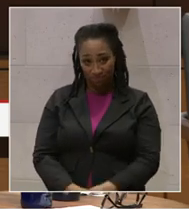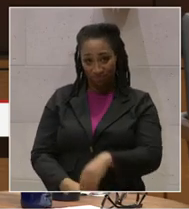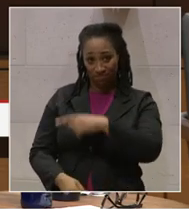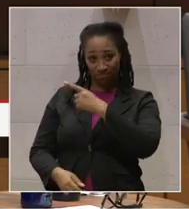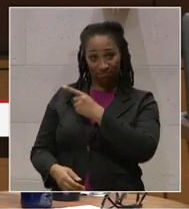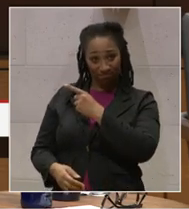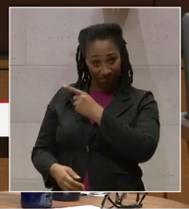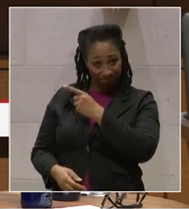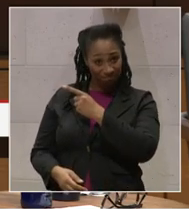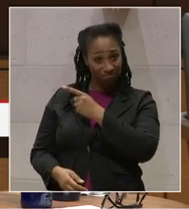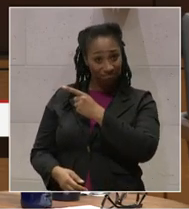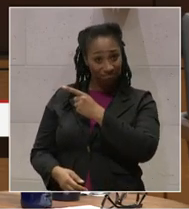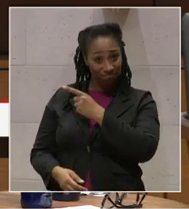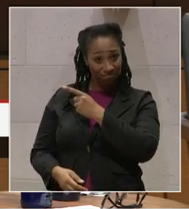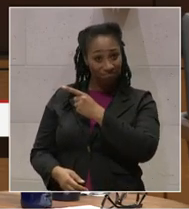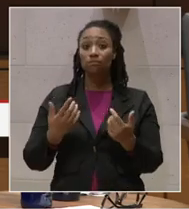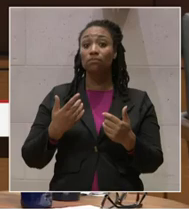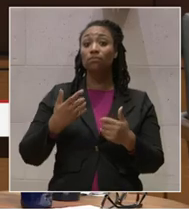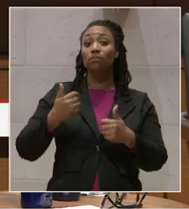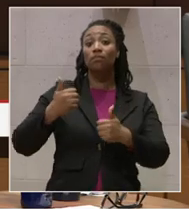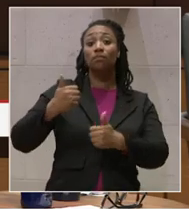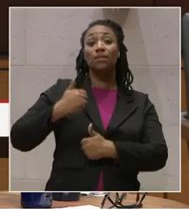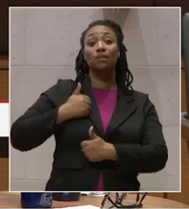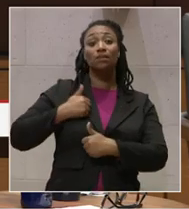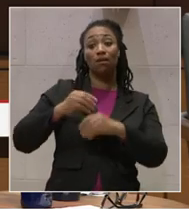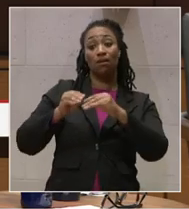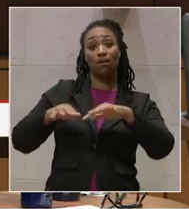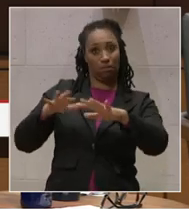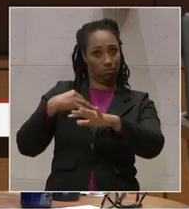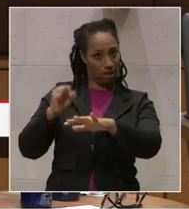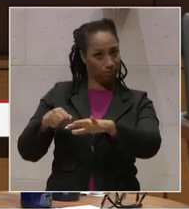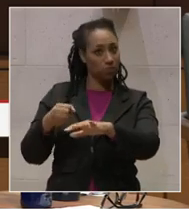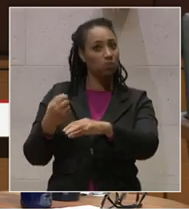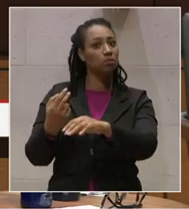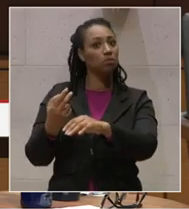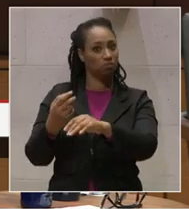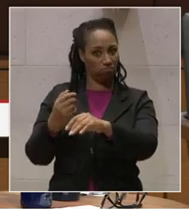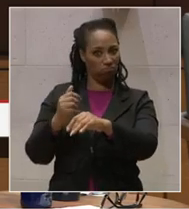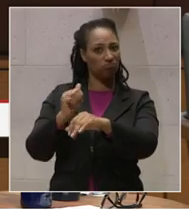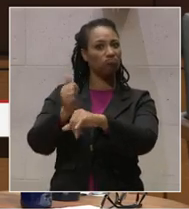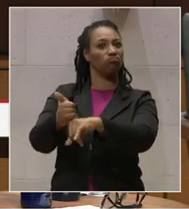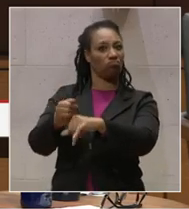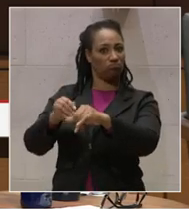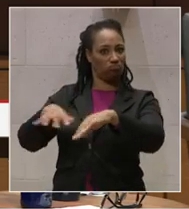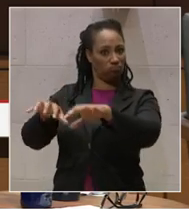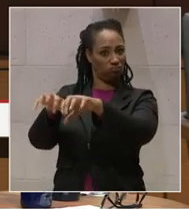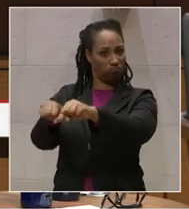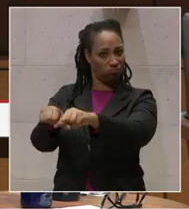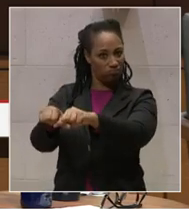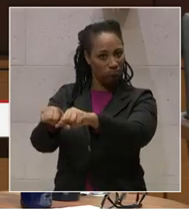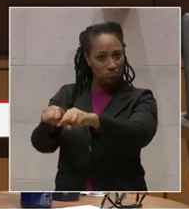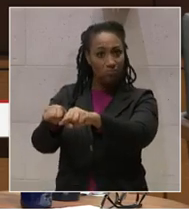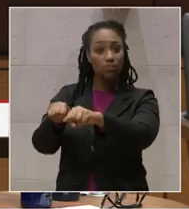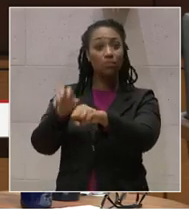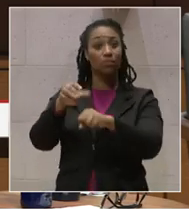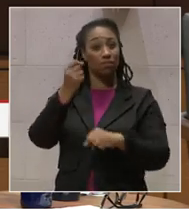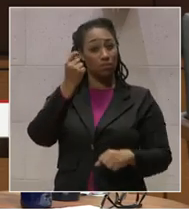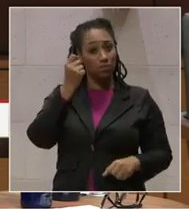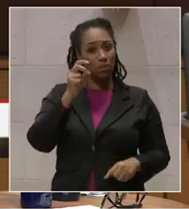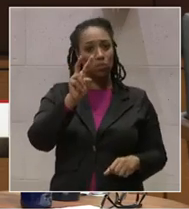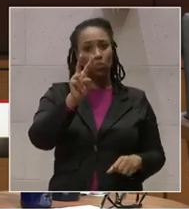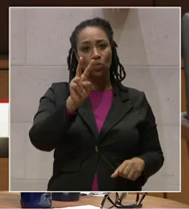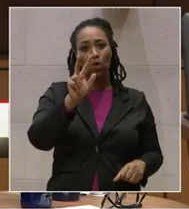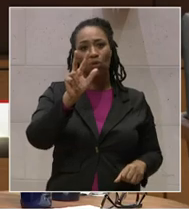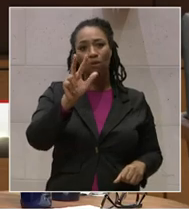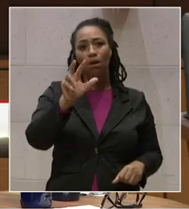complete neighborhood, featuring 2,300 units, a portion of which were affordable, but also really important are the neighborhood-serving uses that